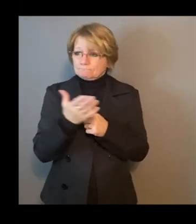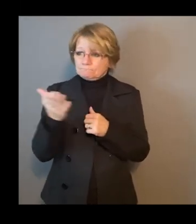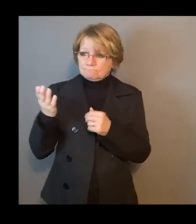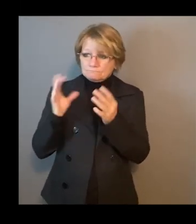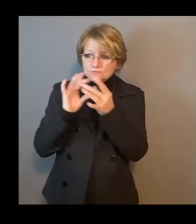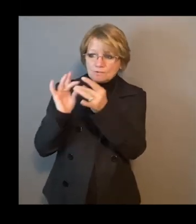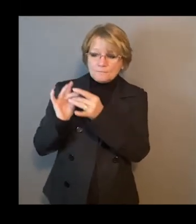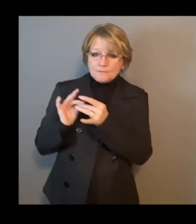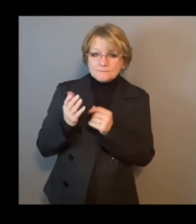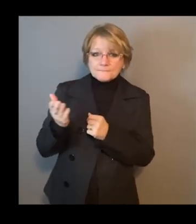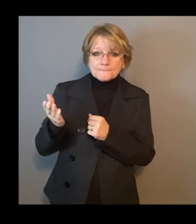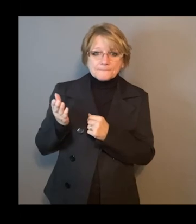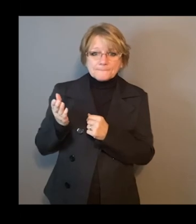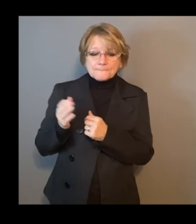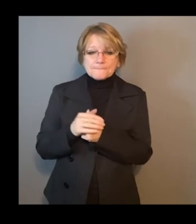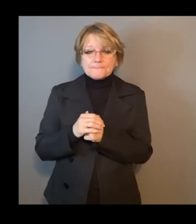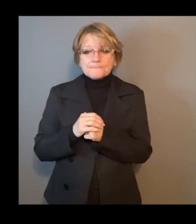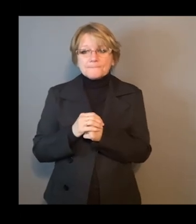Okay. Anybody else?